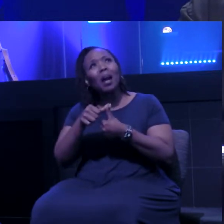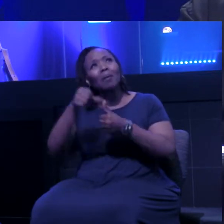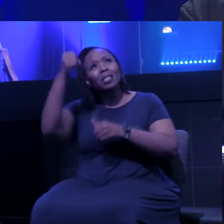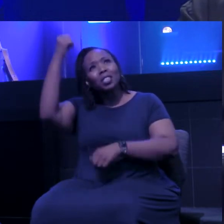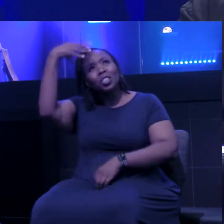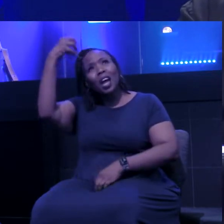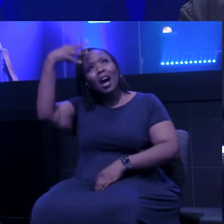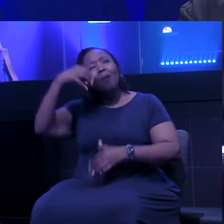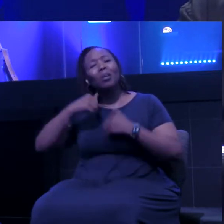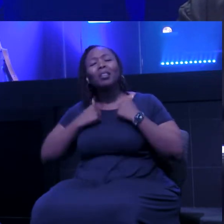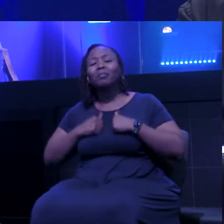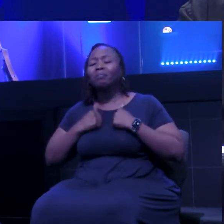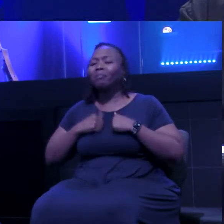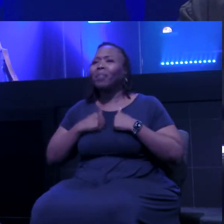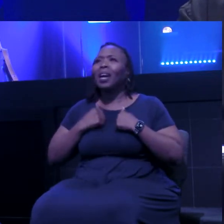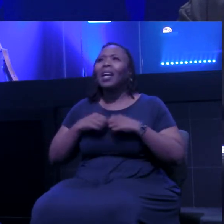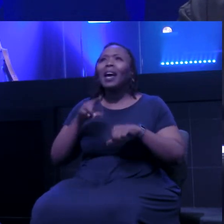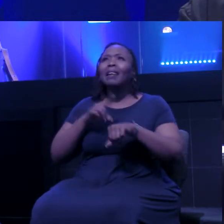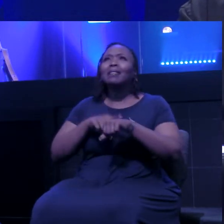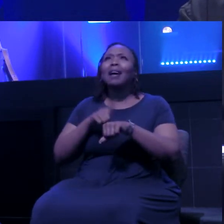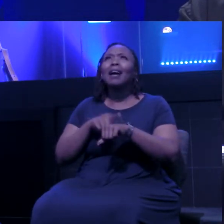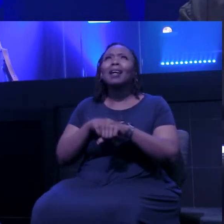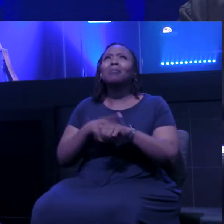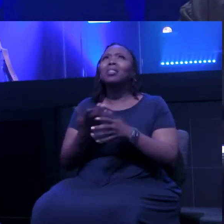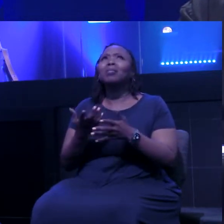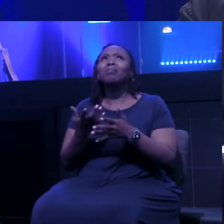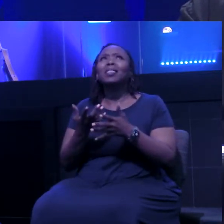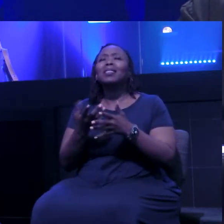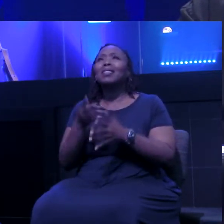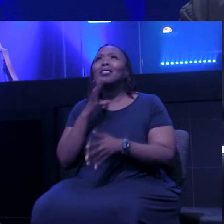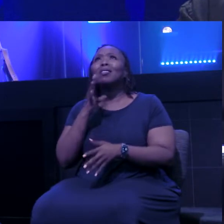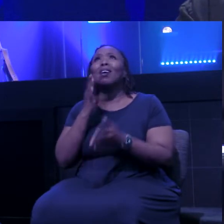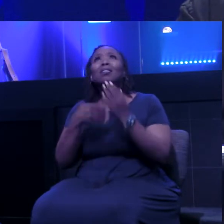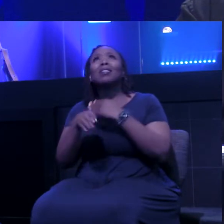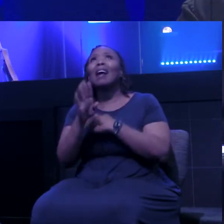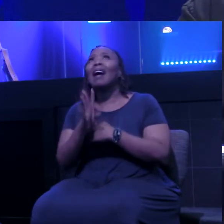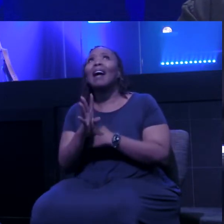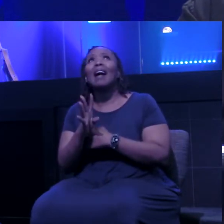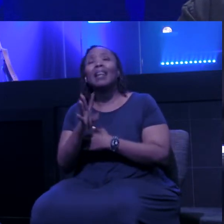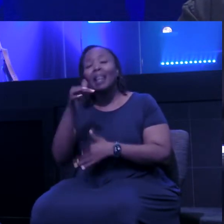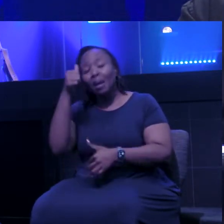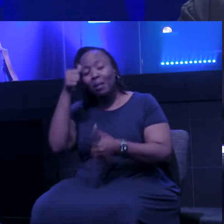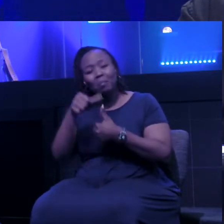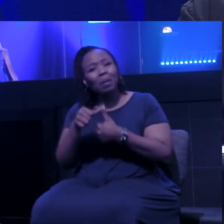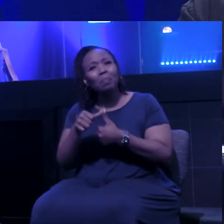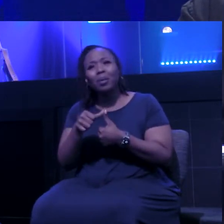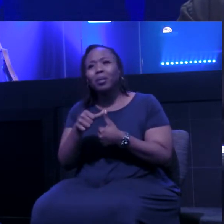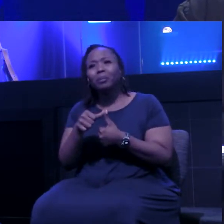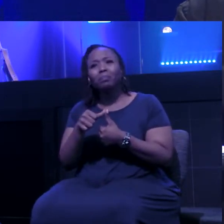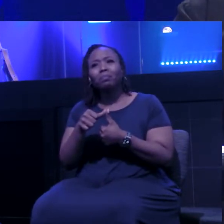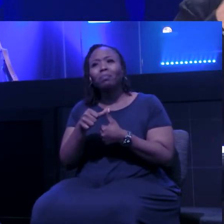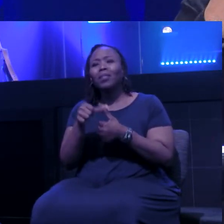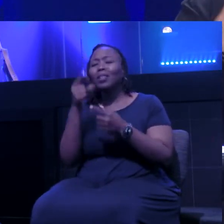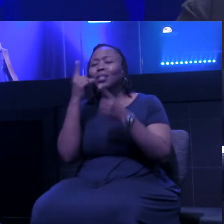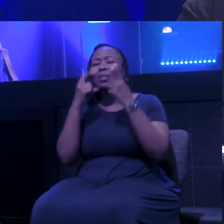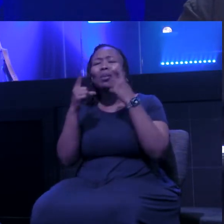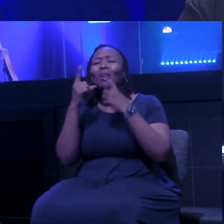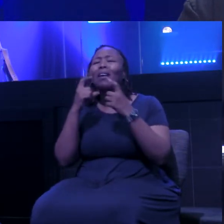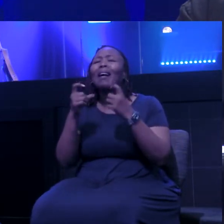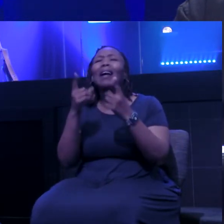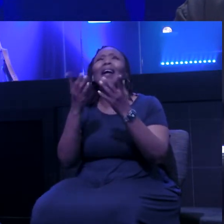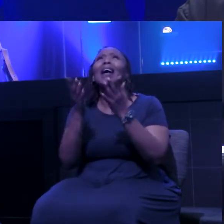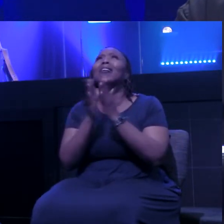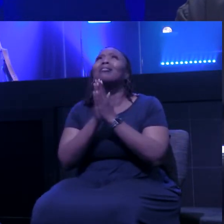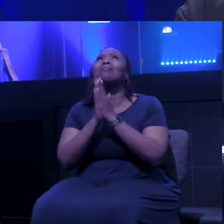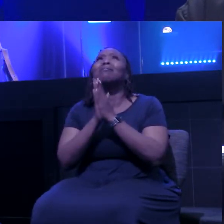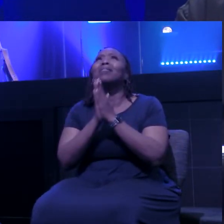and I had a moment to just talk to God, and I remember just crying out to God, and this